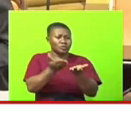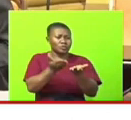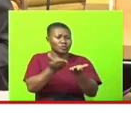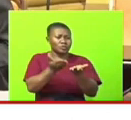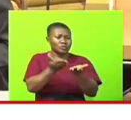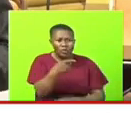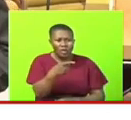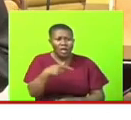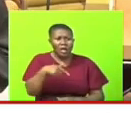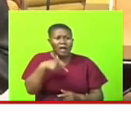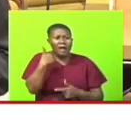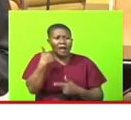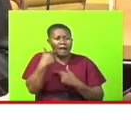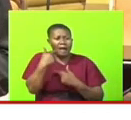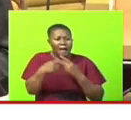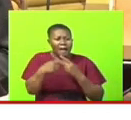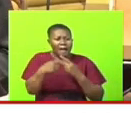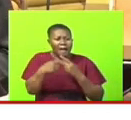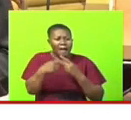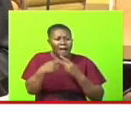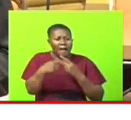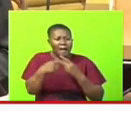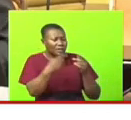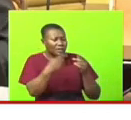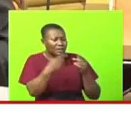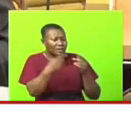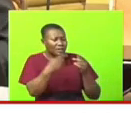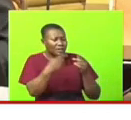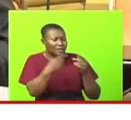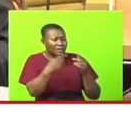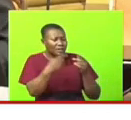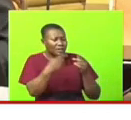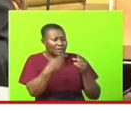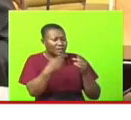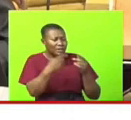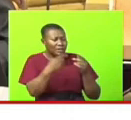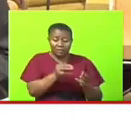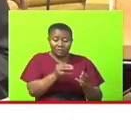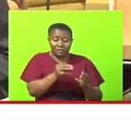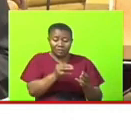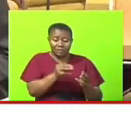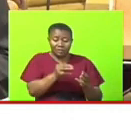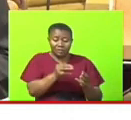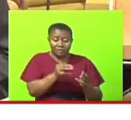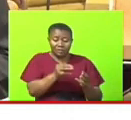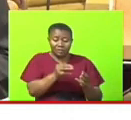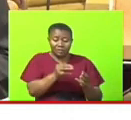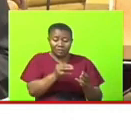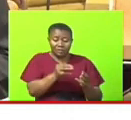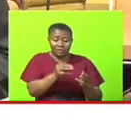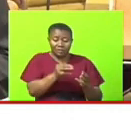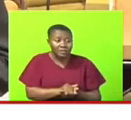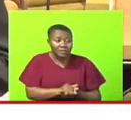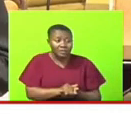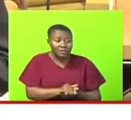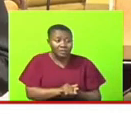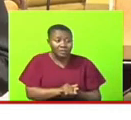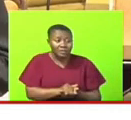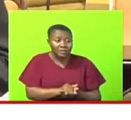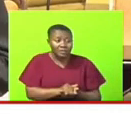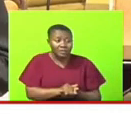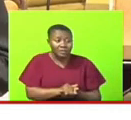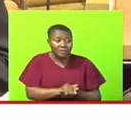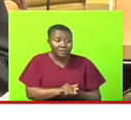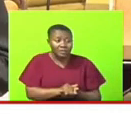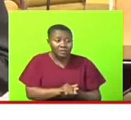stop. But if there's no evidence that you've left the party and somebody wants to declare your seat vacant, then